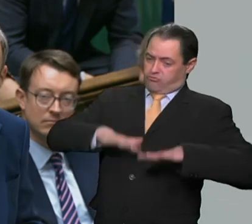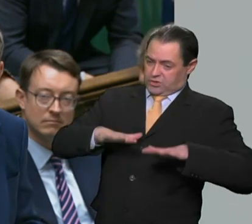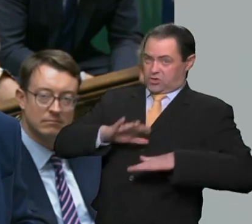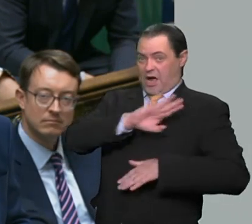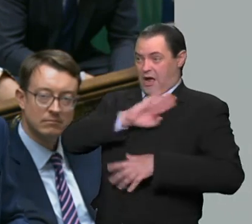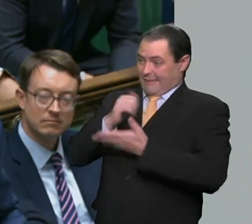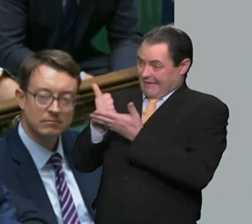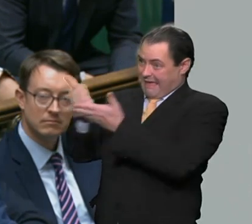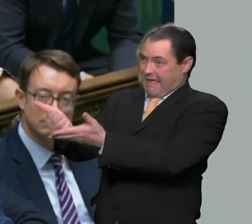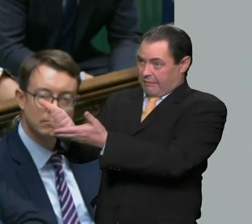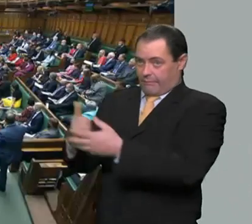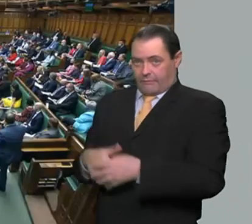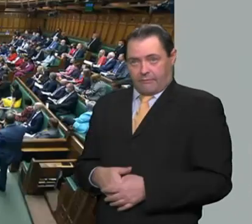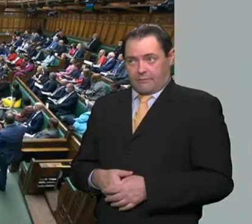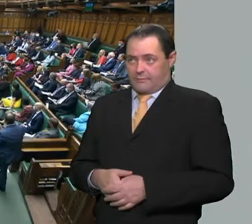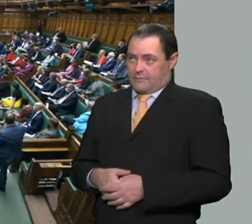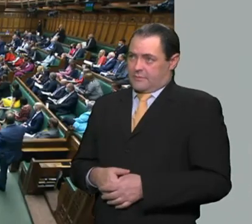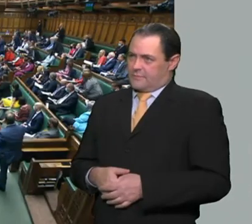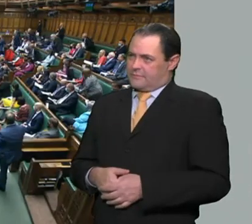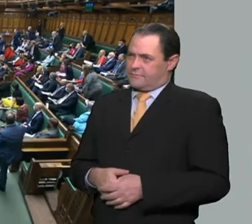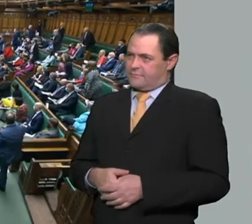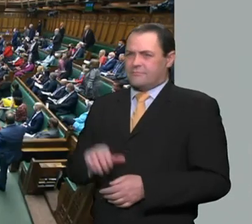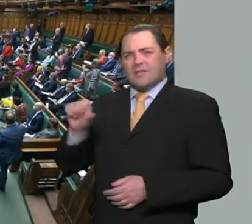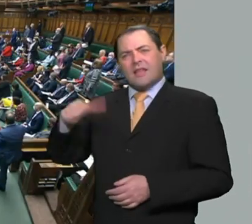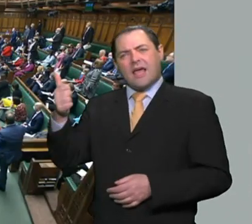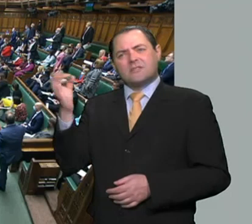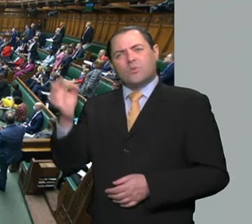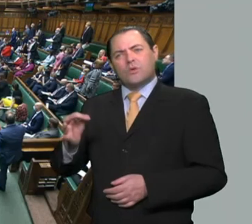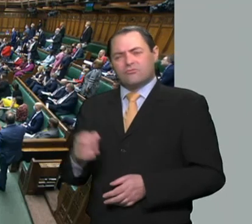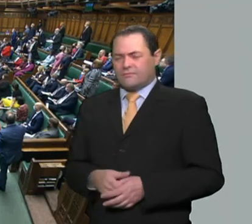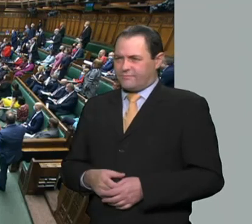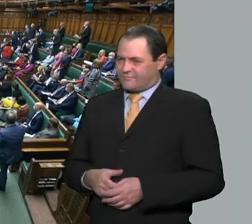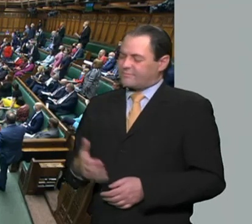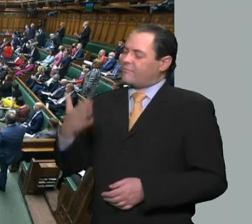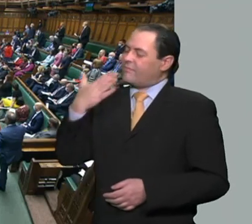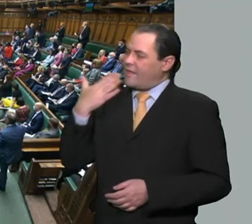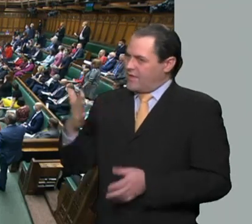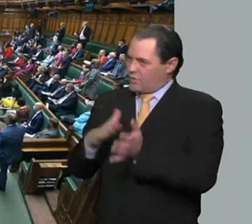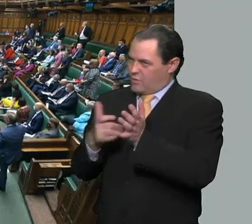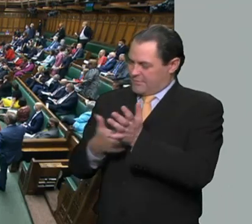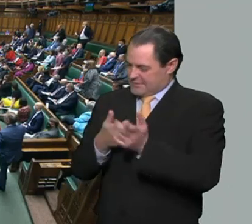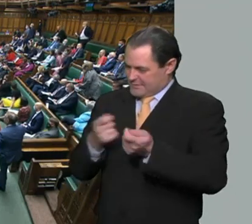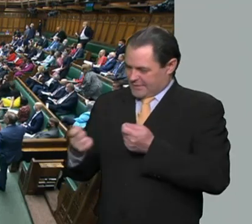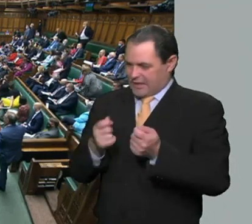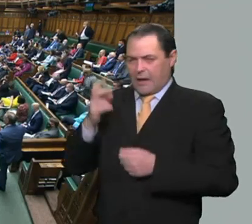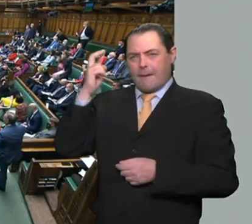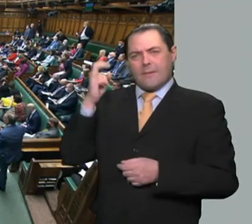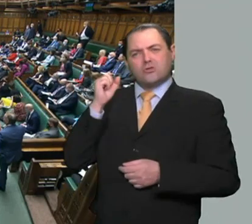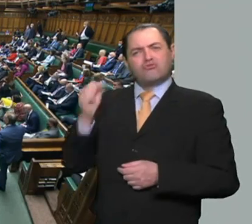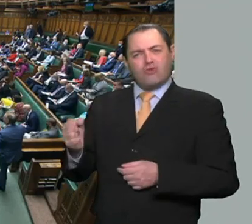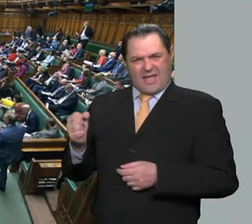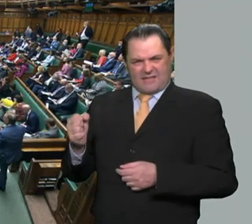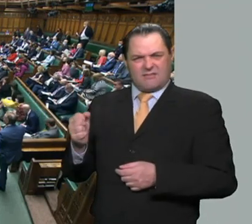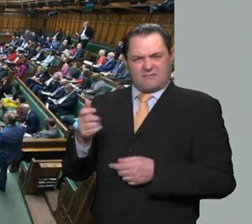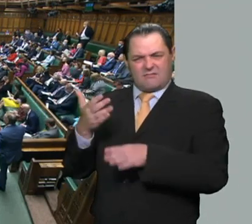Forces helping the people of Scotland. Chris Loader. Thank you, Mr. Speaker. The bus and train operator First